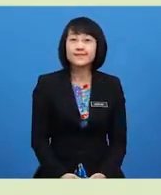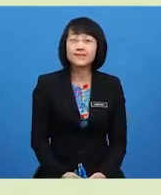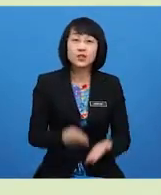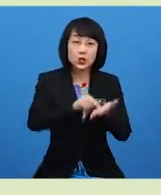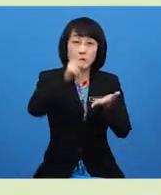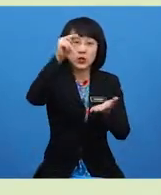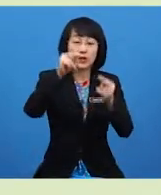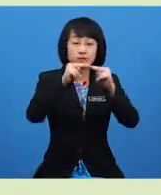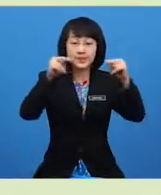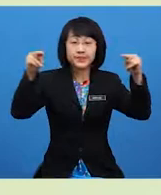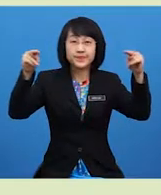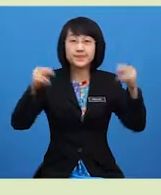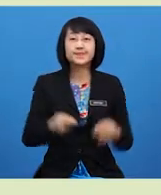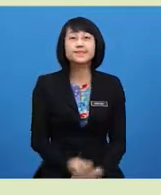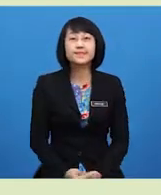noodle,